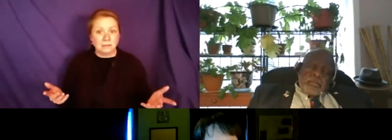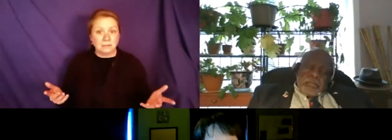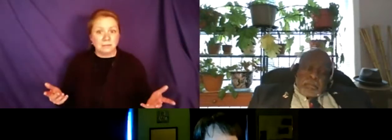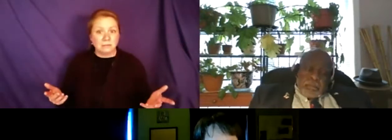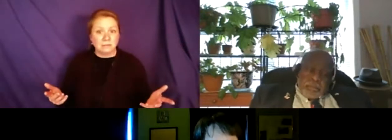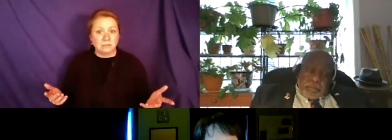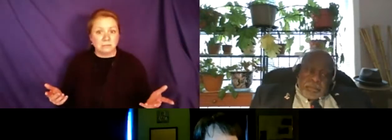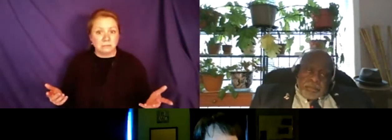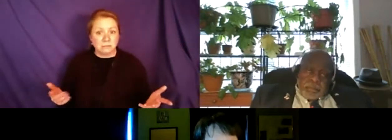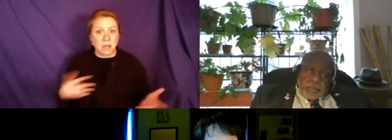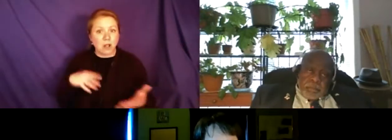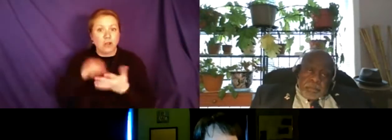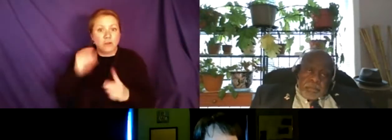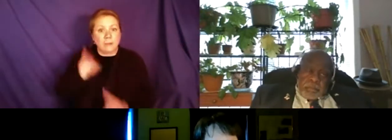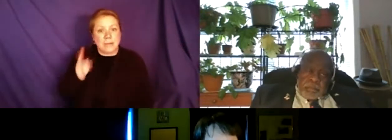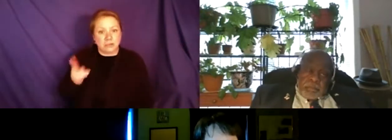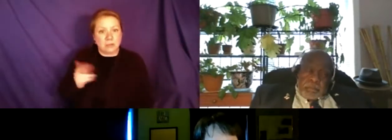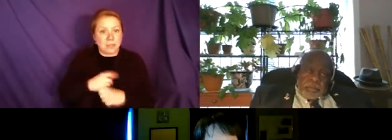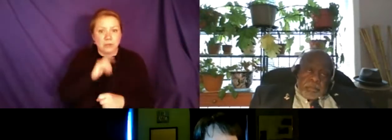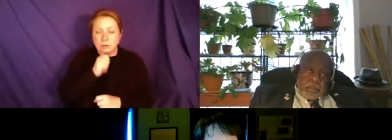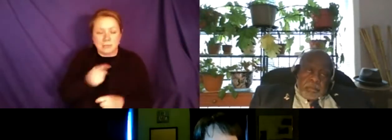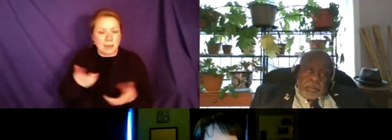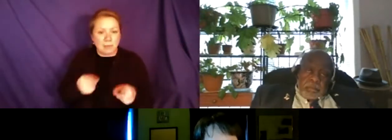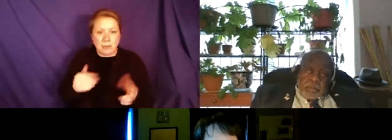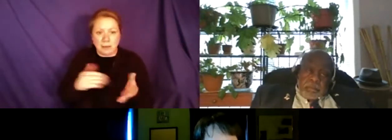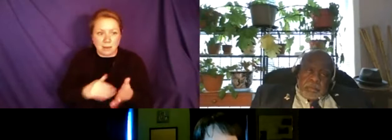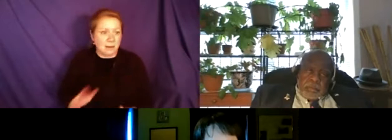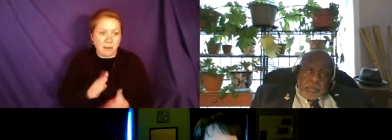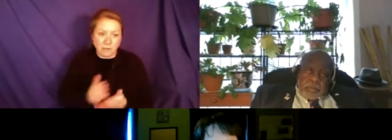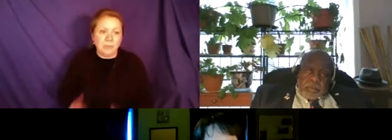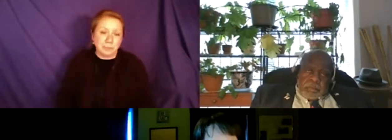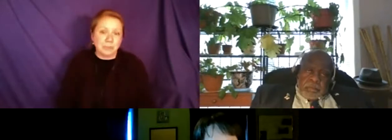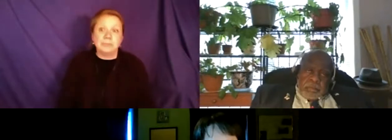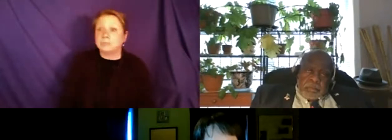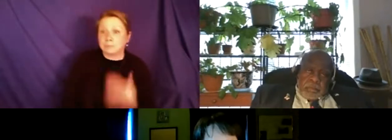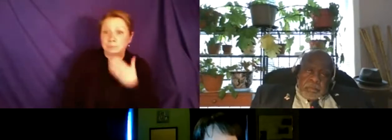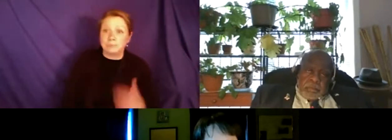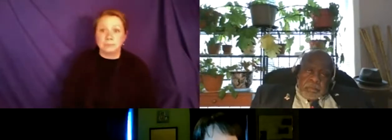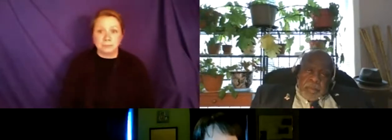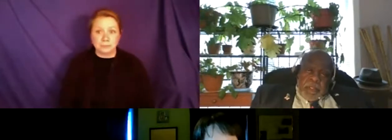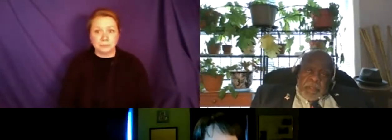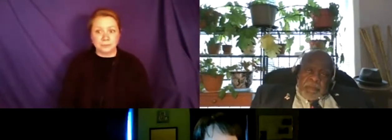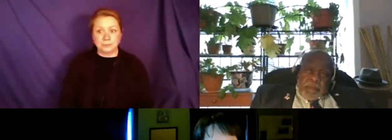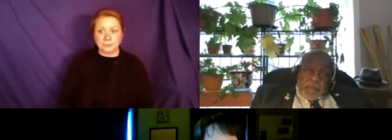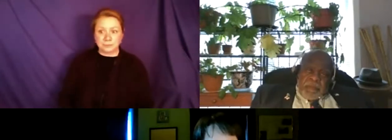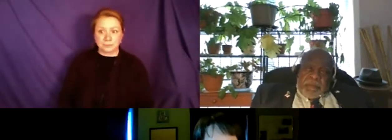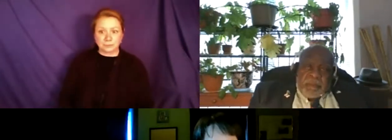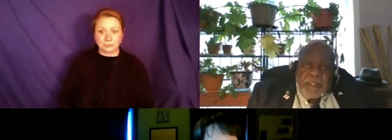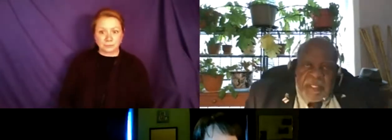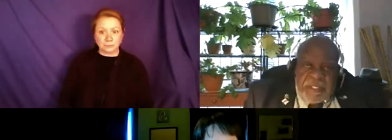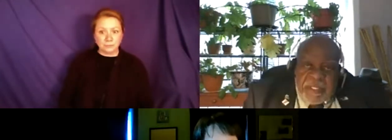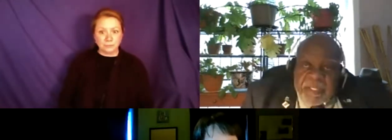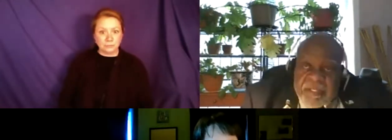that let's learn from our history to make sure that never happens again. Thank you. Thank you, John.